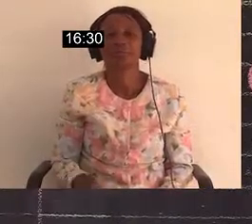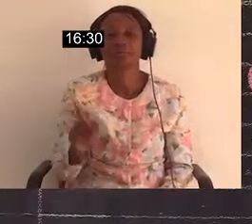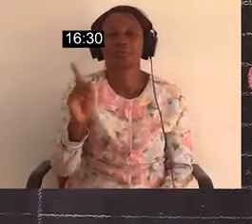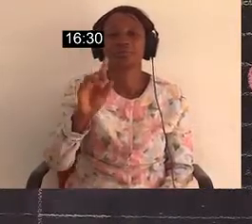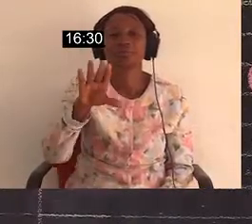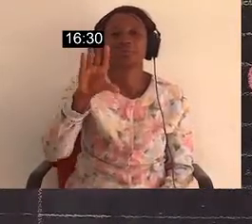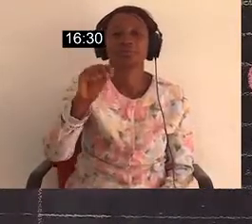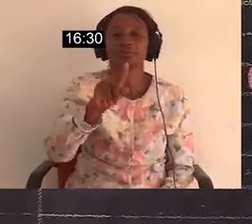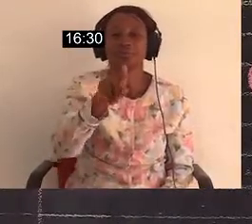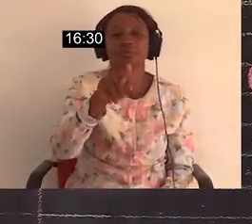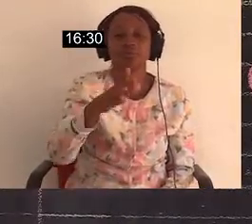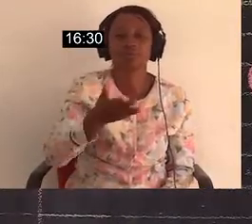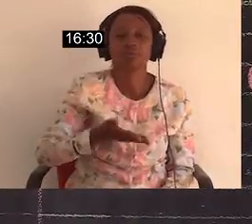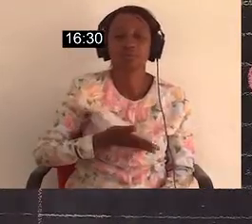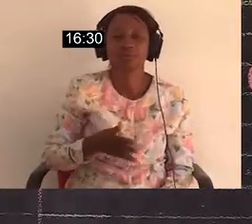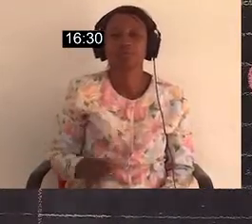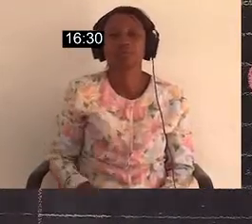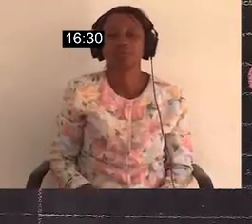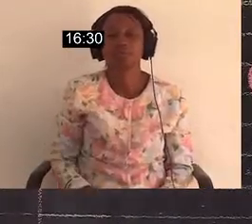What do you have?